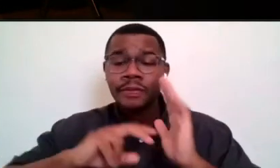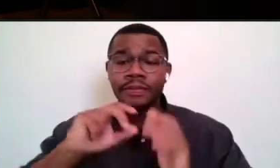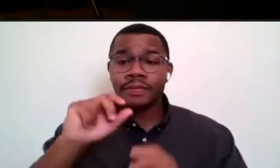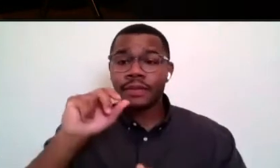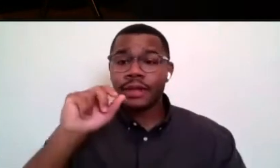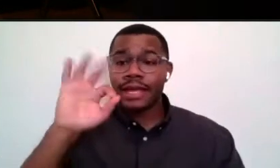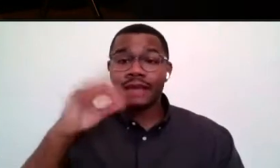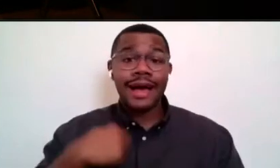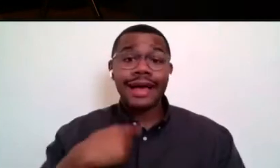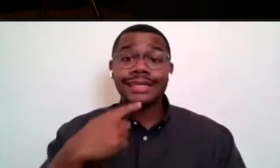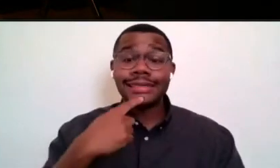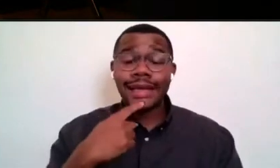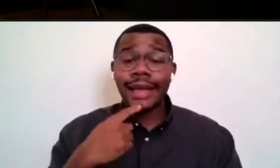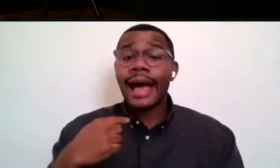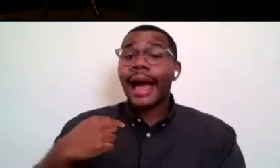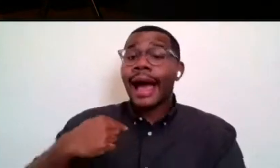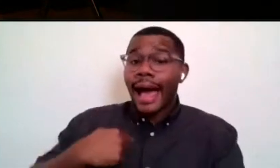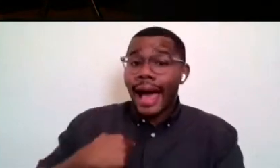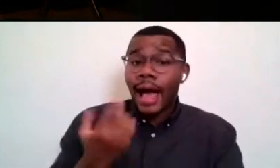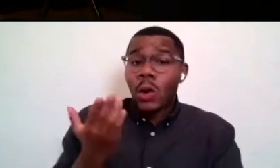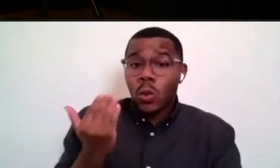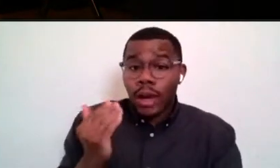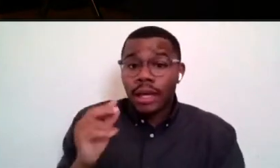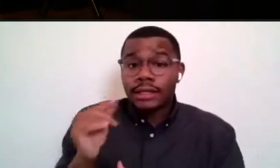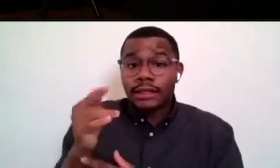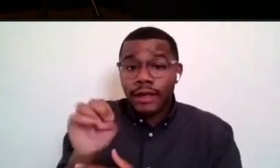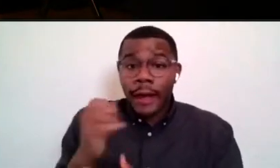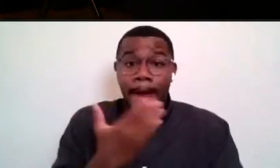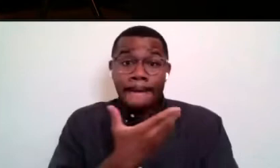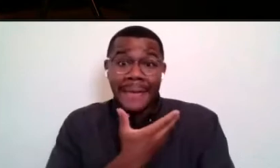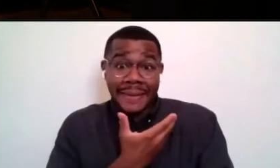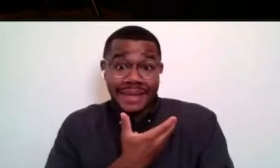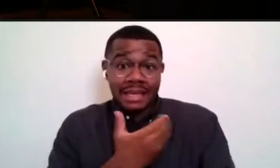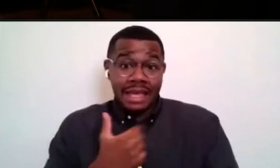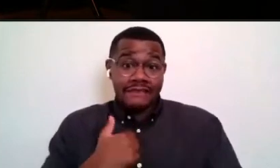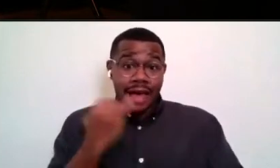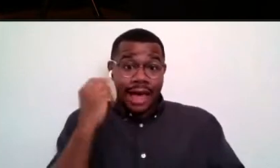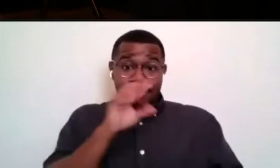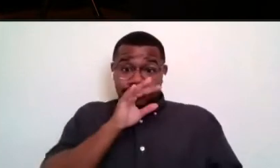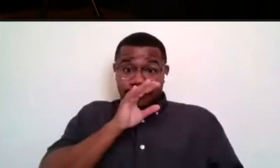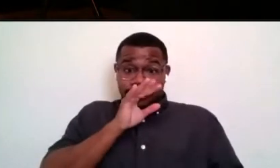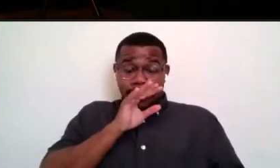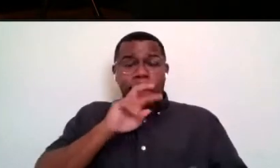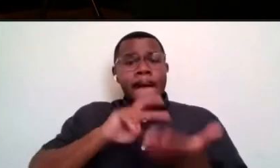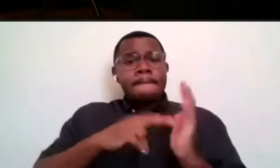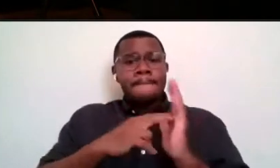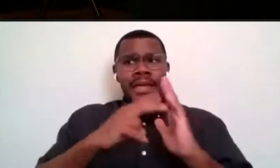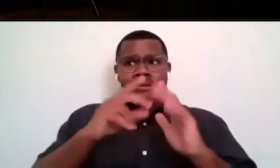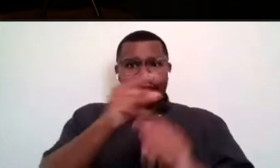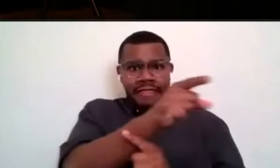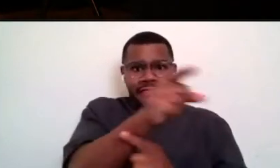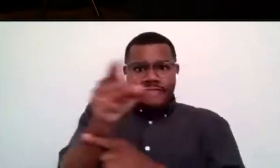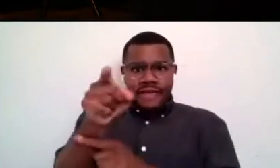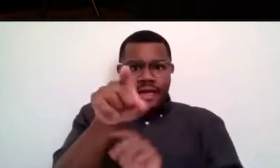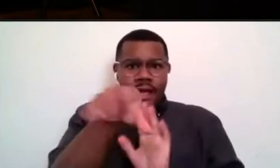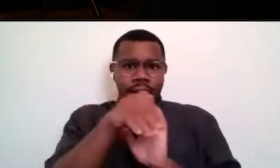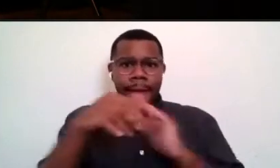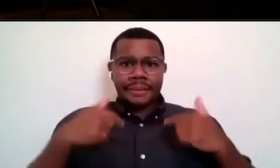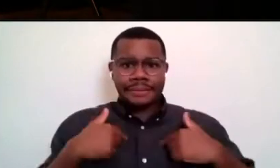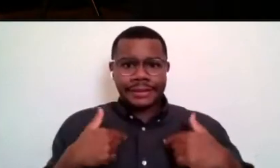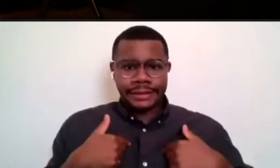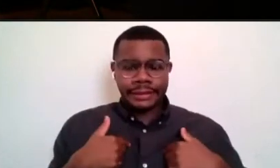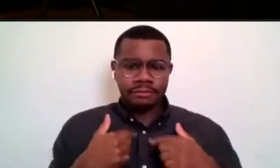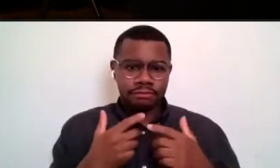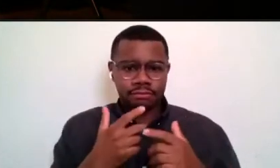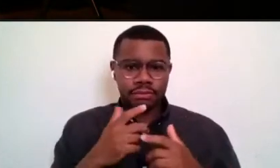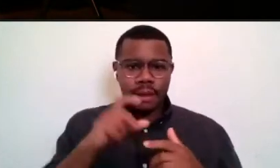baby, everybody says I was the baby. You know, the whole room. But it's all about the abuse that this girl took at the